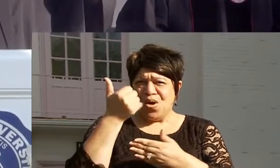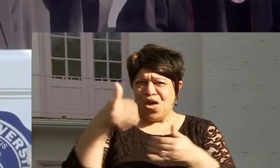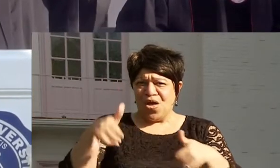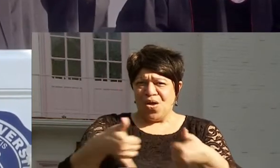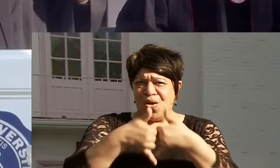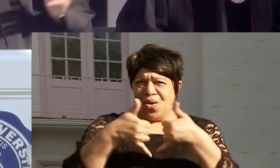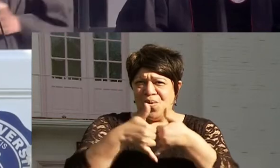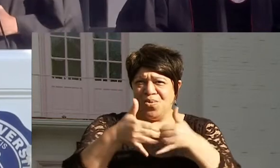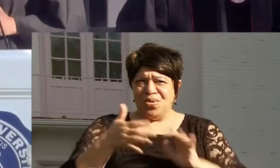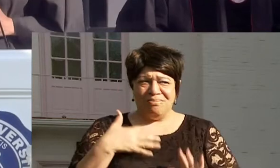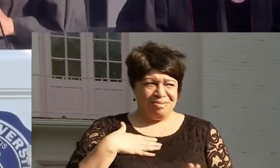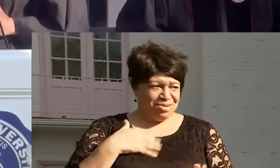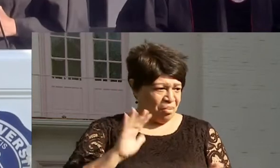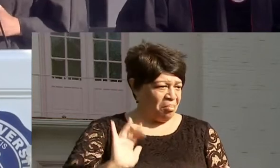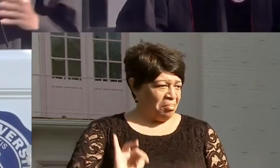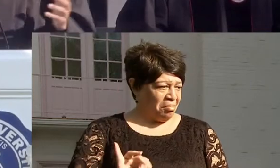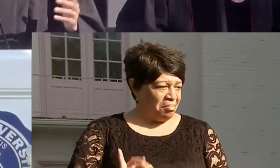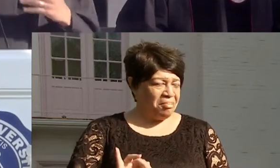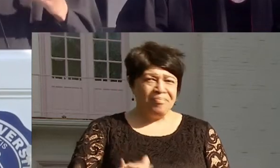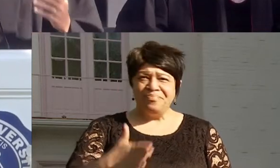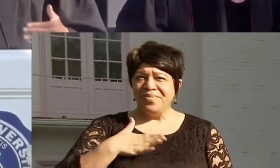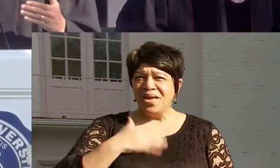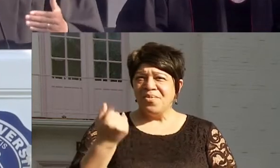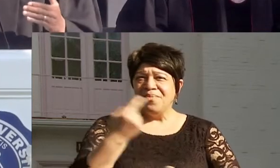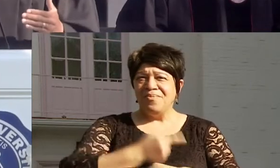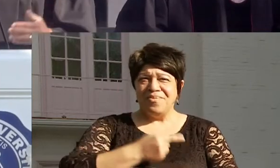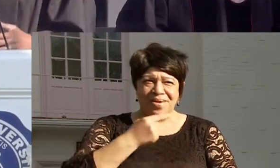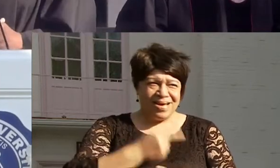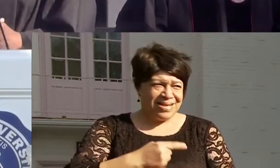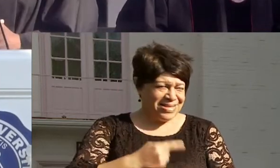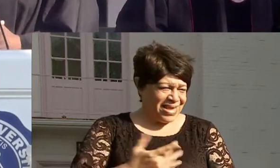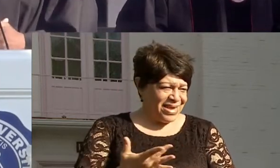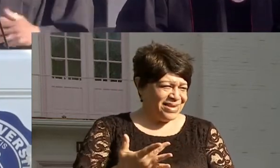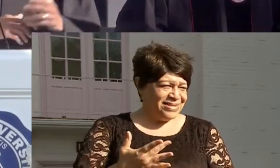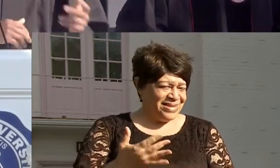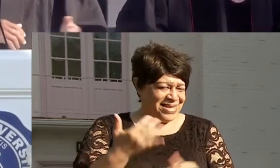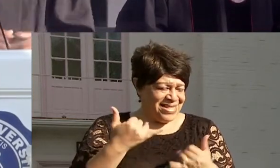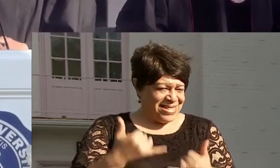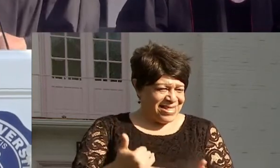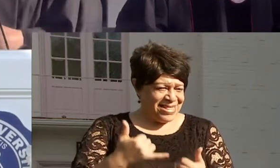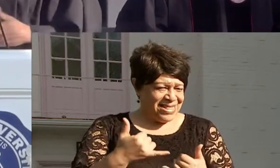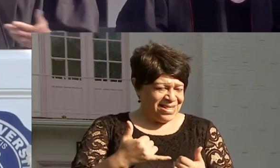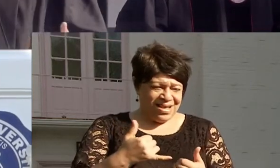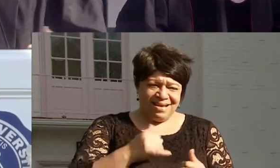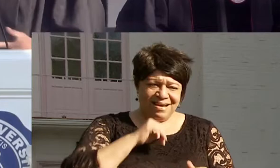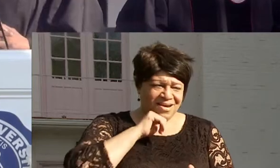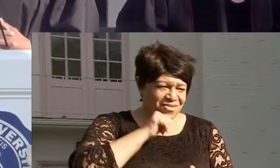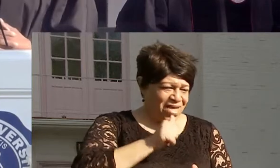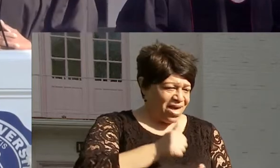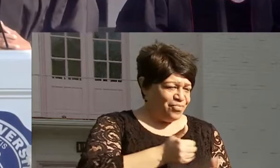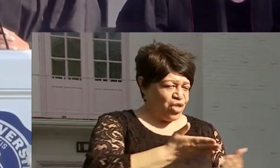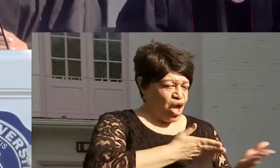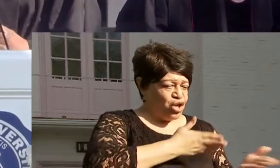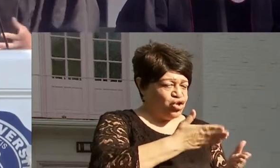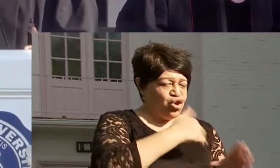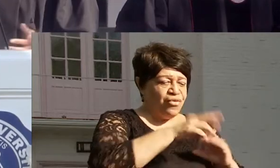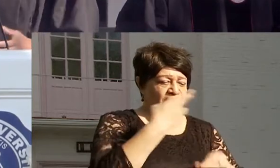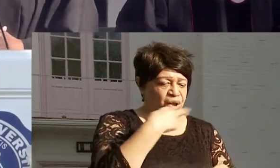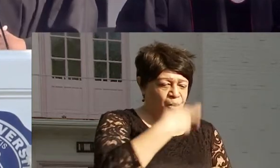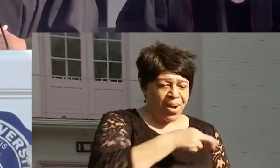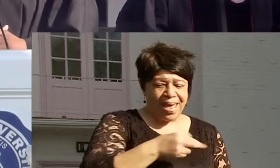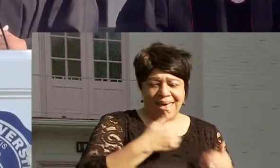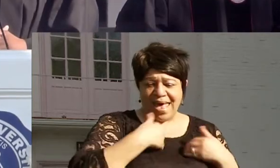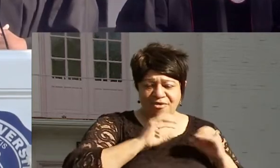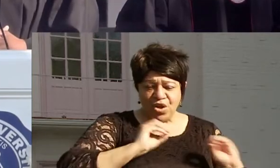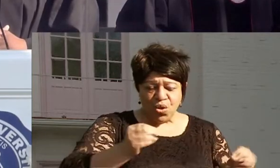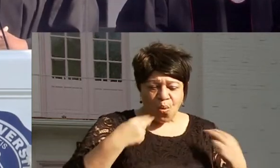I'm in good shape. My days of fearing that I would somehow return to waiting tables and having no health insurance despite